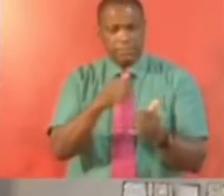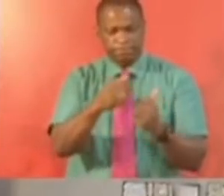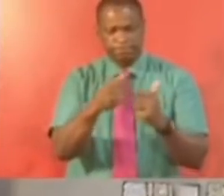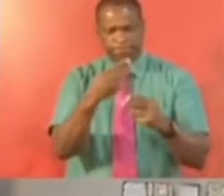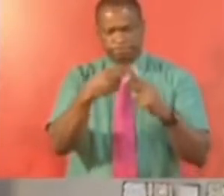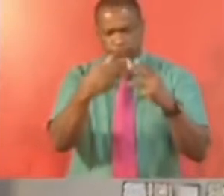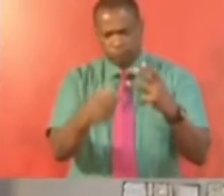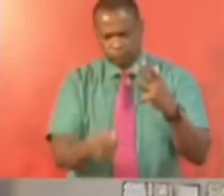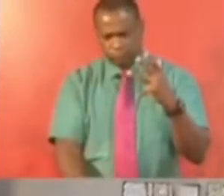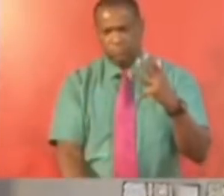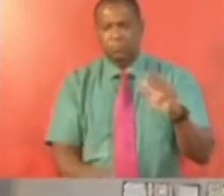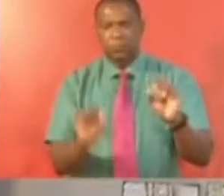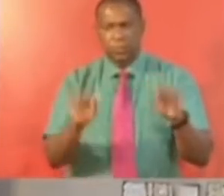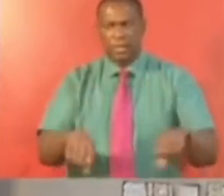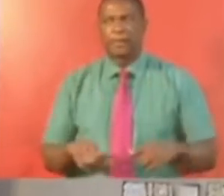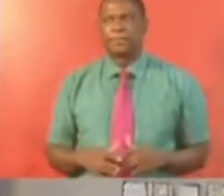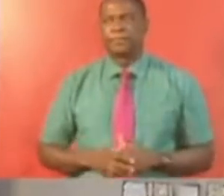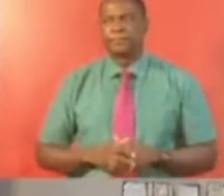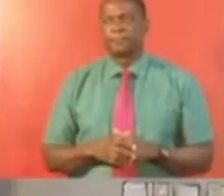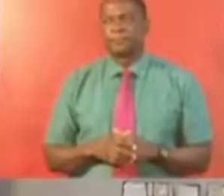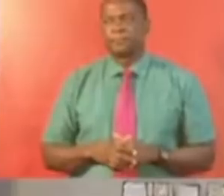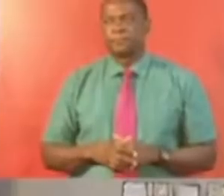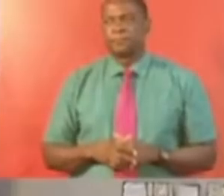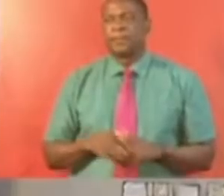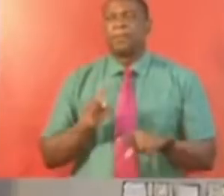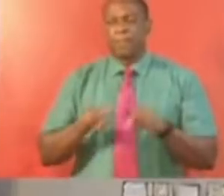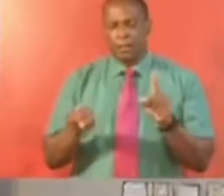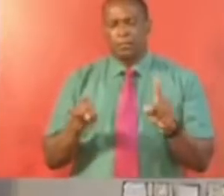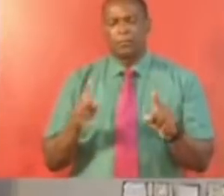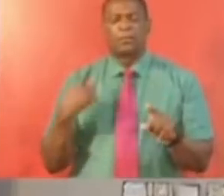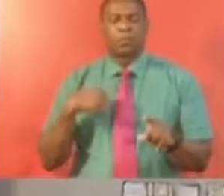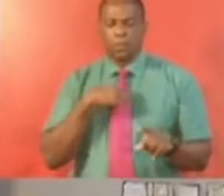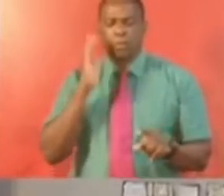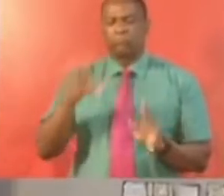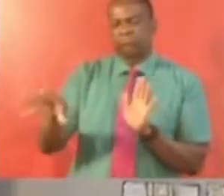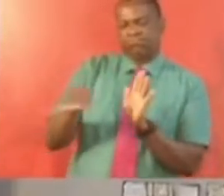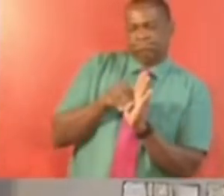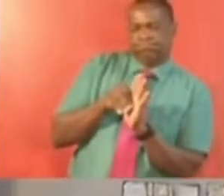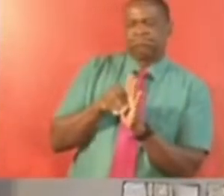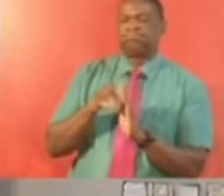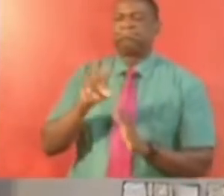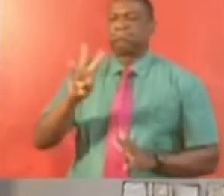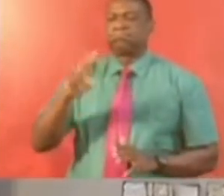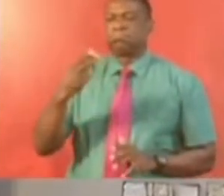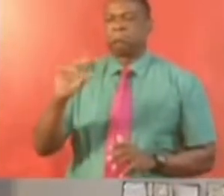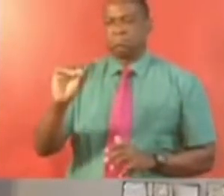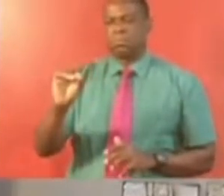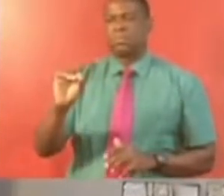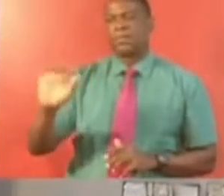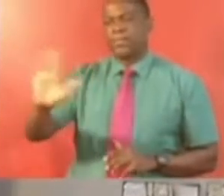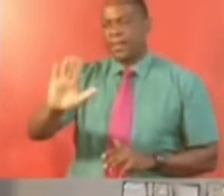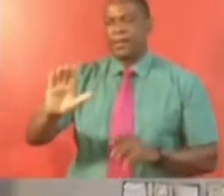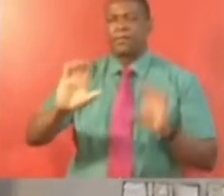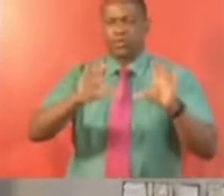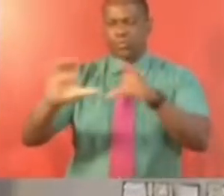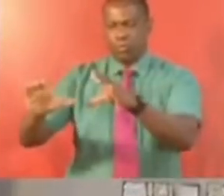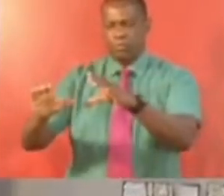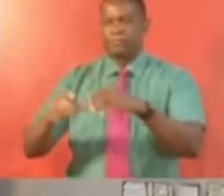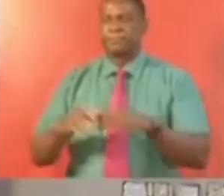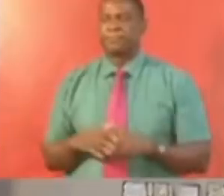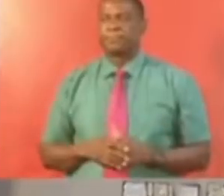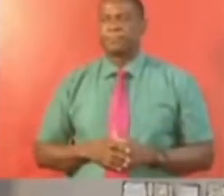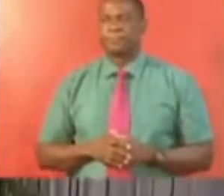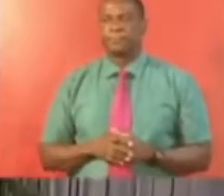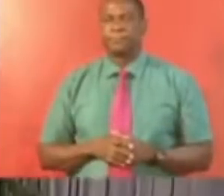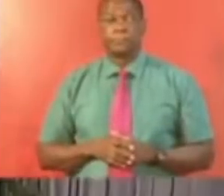be almost a mirror image, if not a complete mirror image, of what WHO has classified countries as. Thank you.